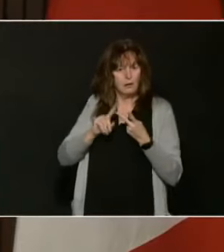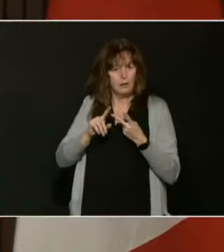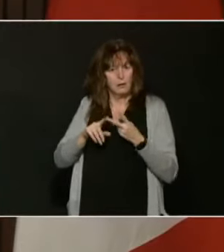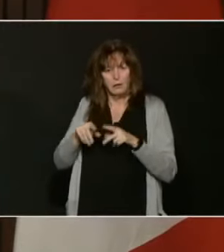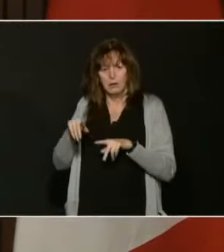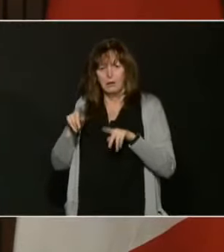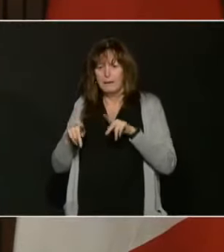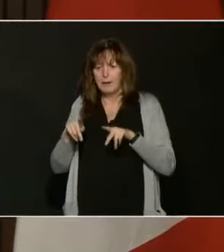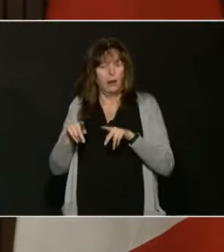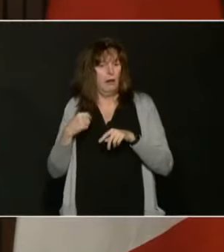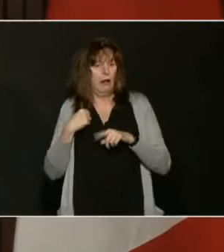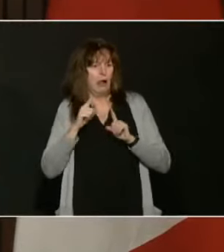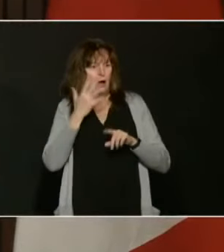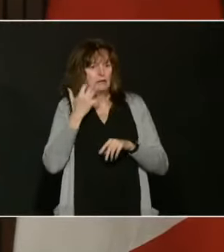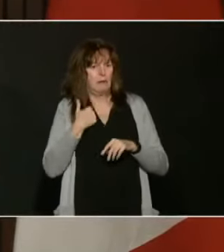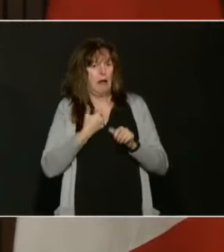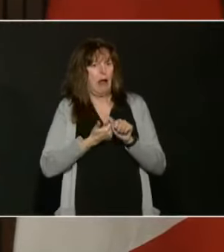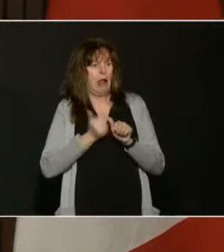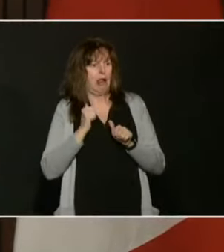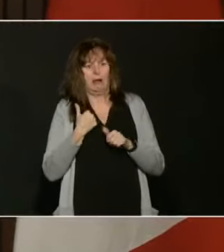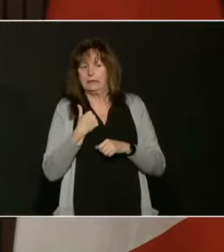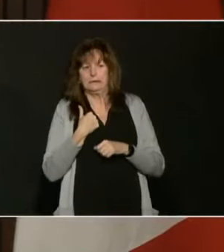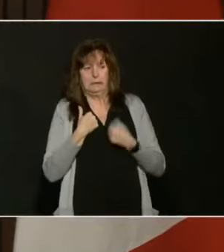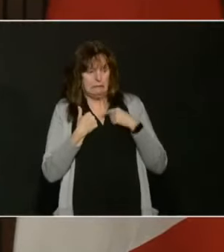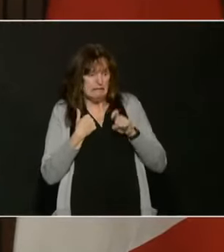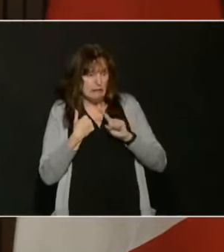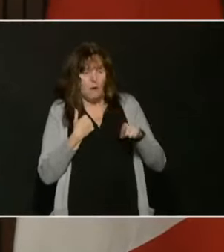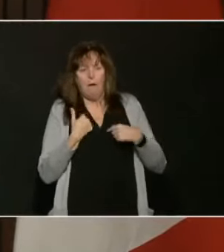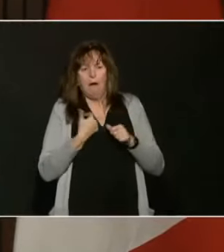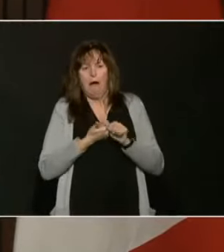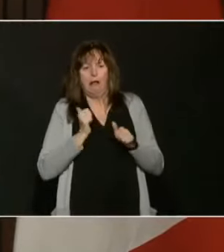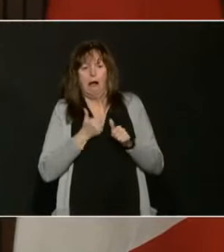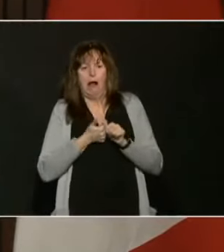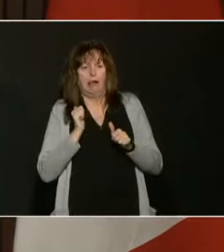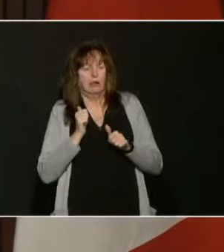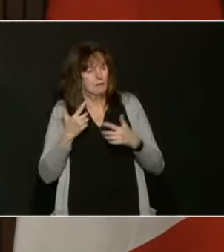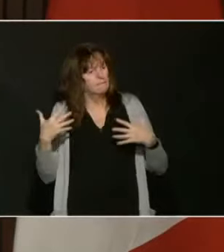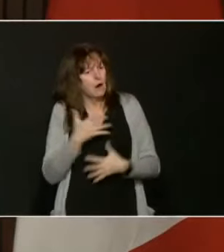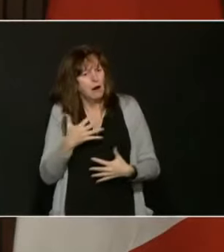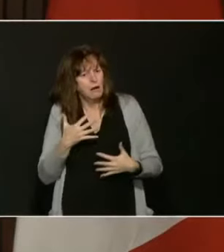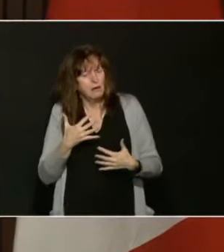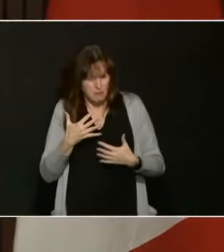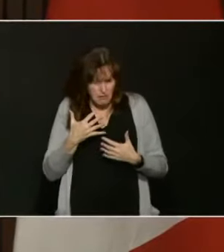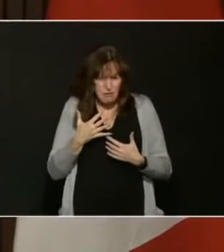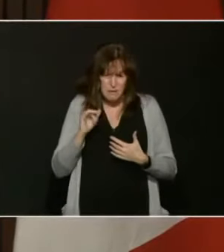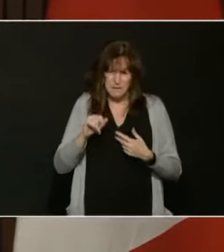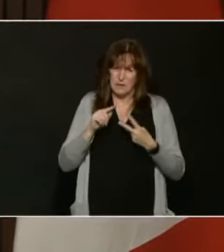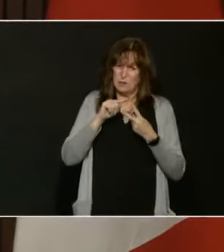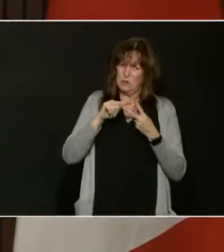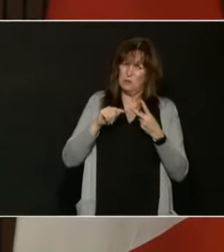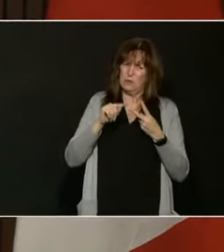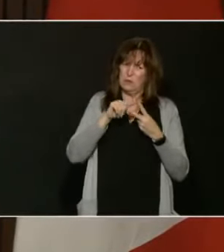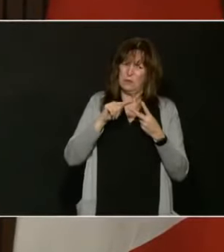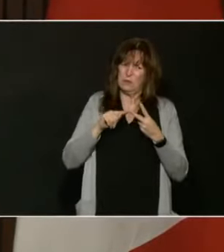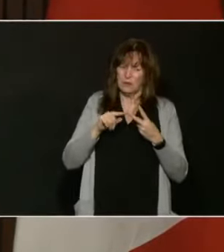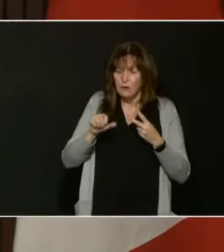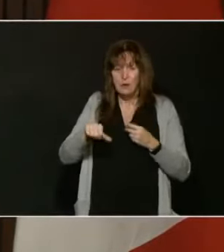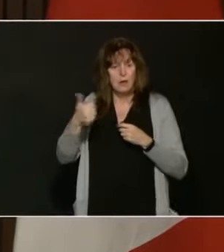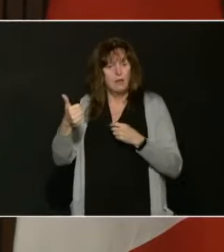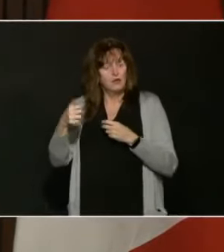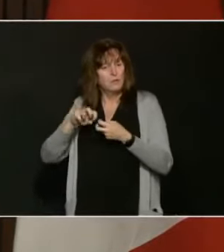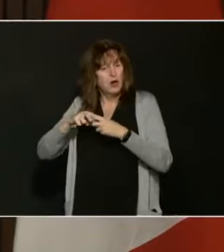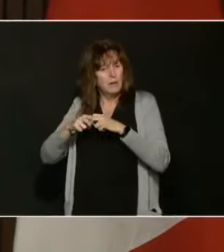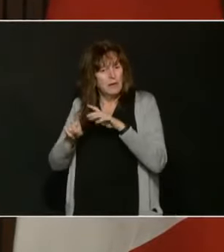it. Combine this with a likely rise in chronic disease associated with unemployment, and our health system will need to be ready to handle